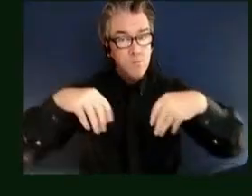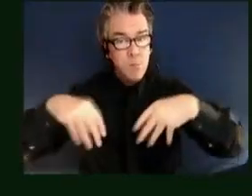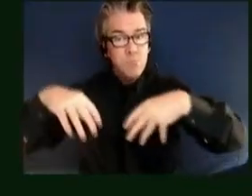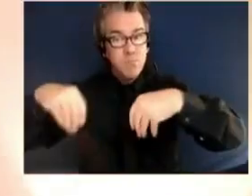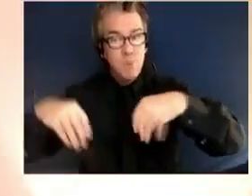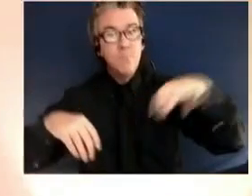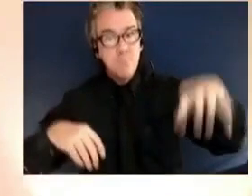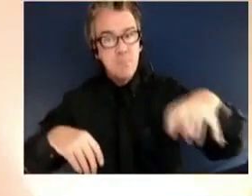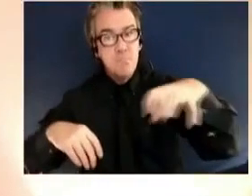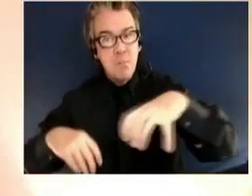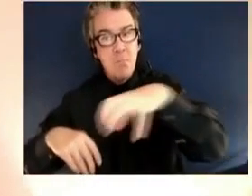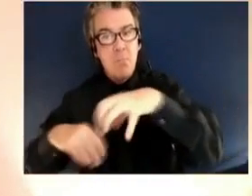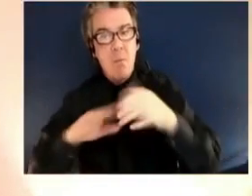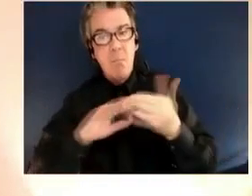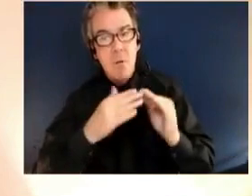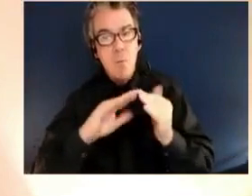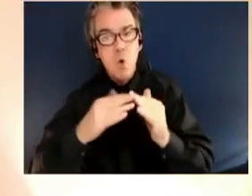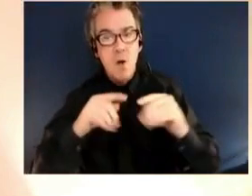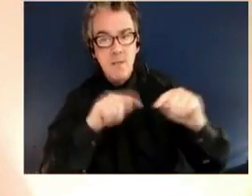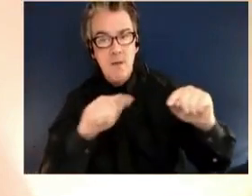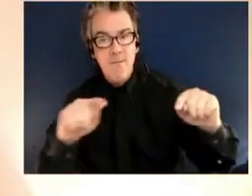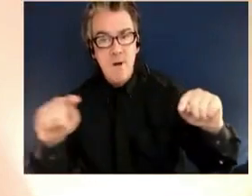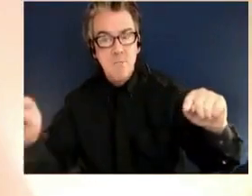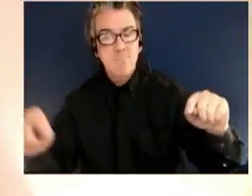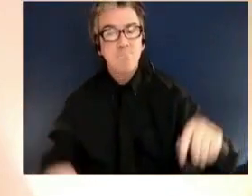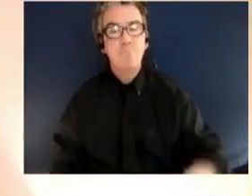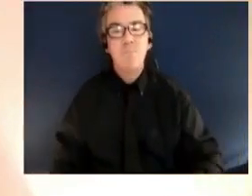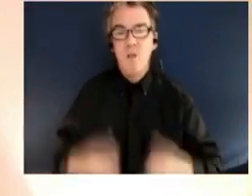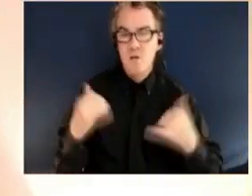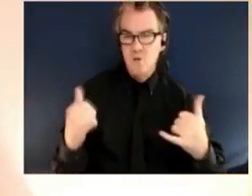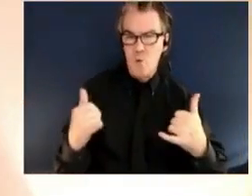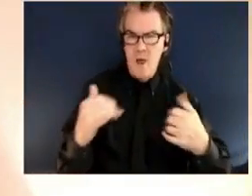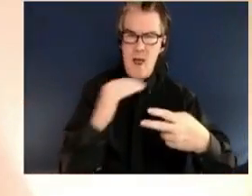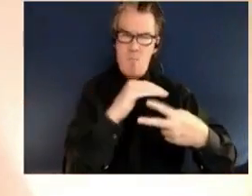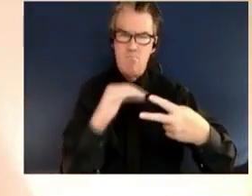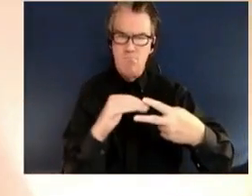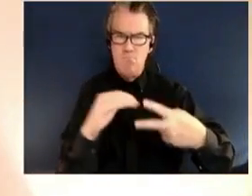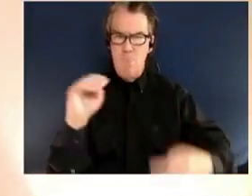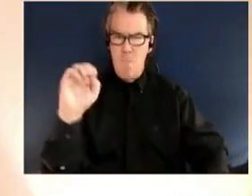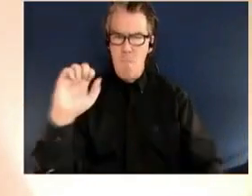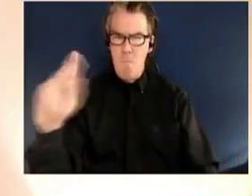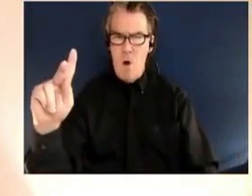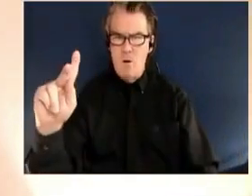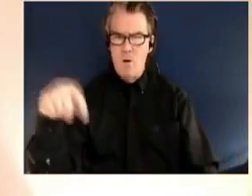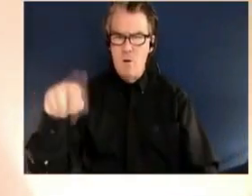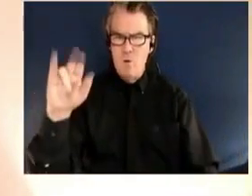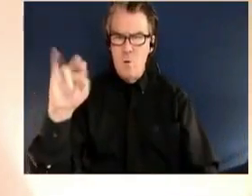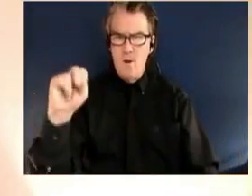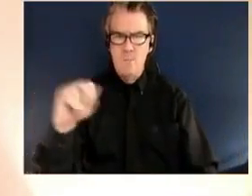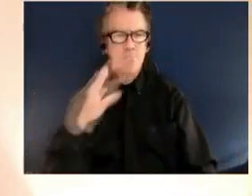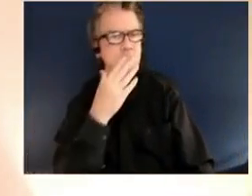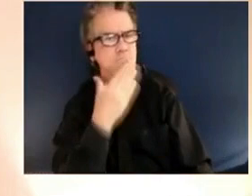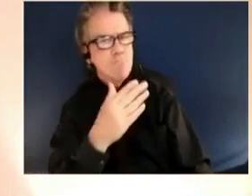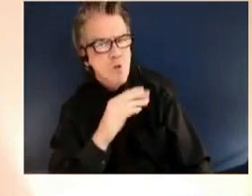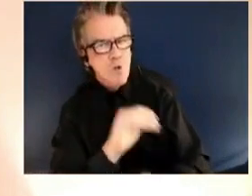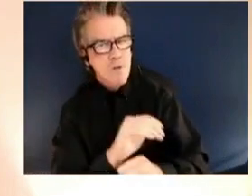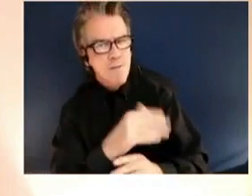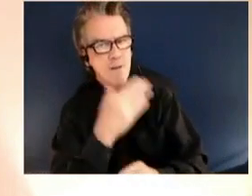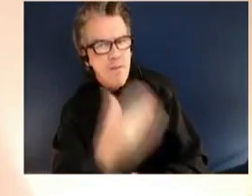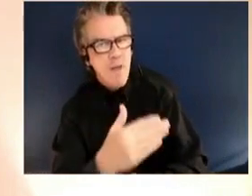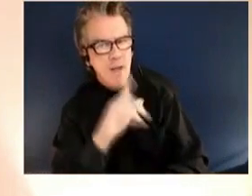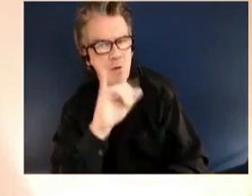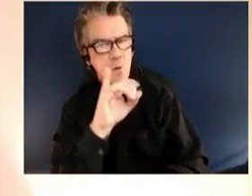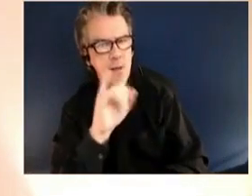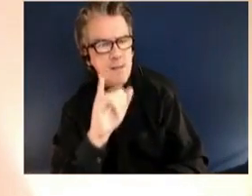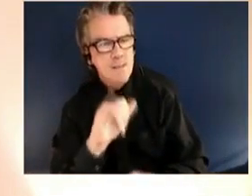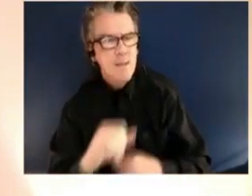Hey, good evening. Thank you, Lindsay. Good evening, everybody. Want to start off by thanking all of you, our